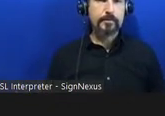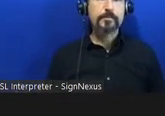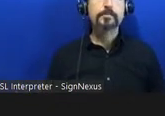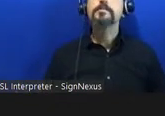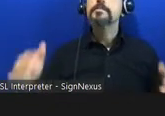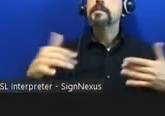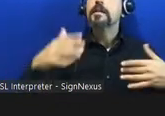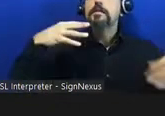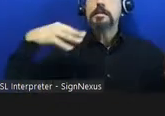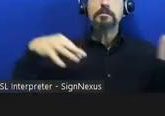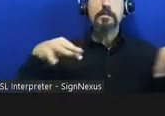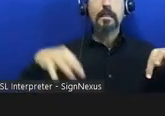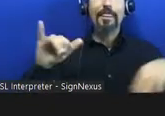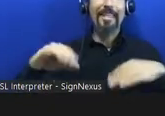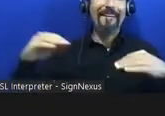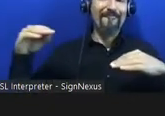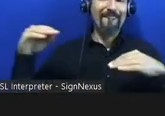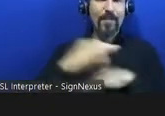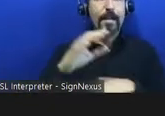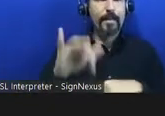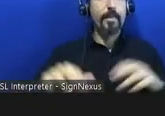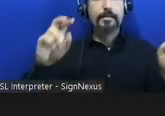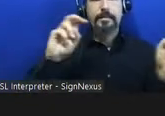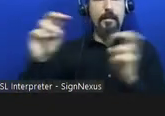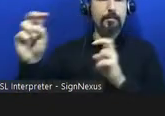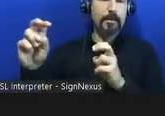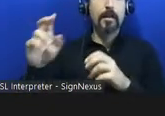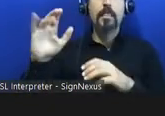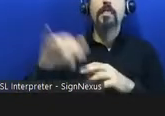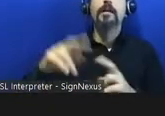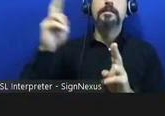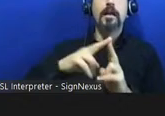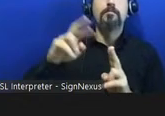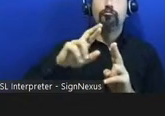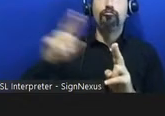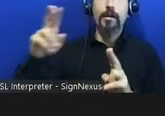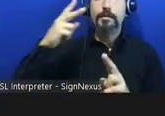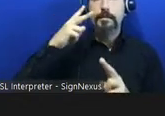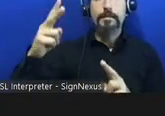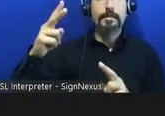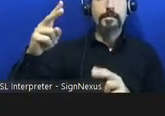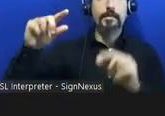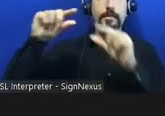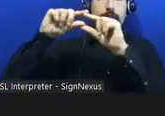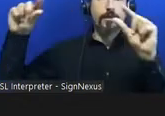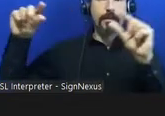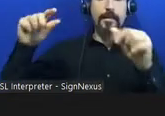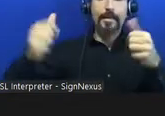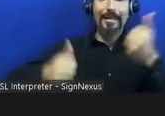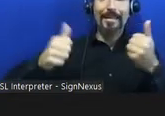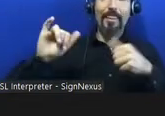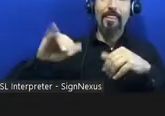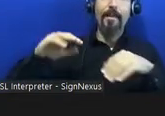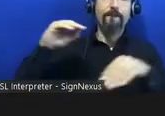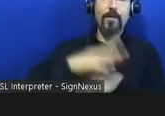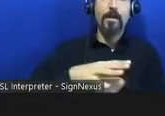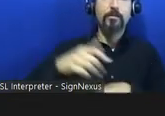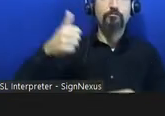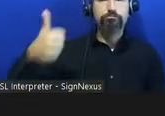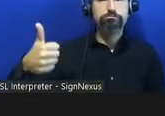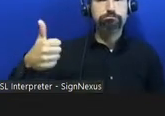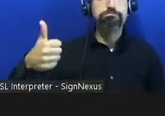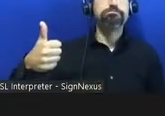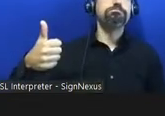now we'll go through the effects of each of the topic areas on the top right of each slide you'll see that we've identified whether effects are beneficial not